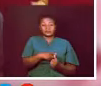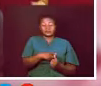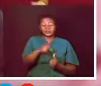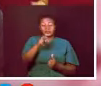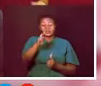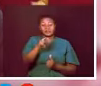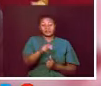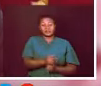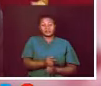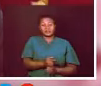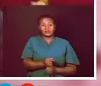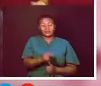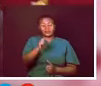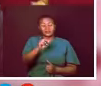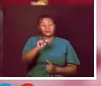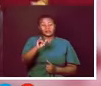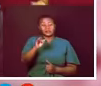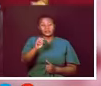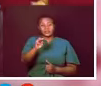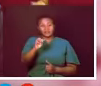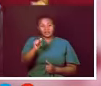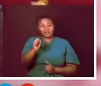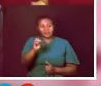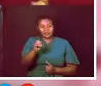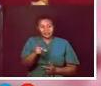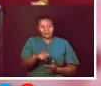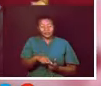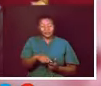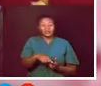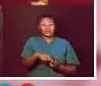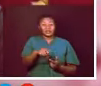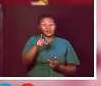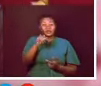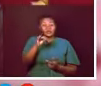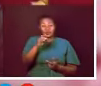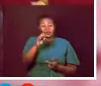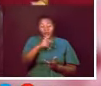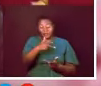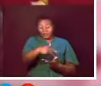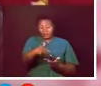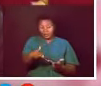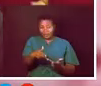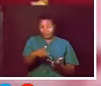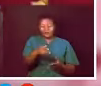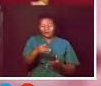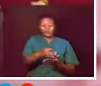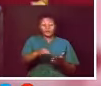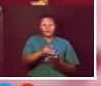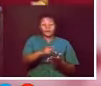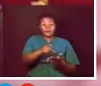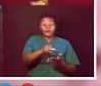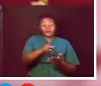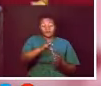Nyame Ase, Kofi Krom, and Nyame Bechere, forms part of the Ministry of Energy and